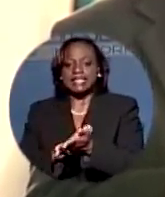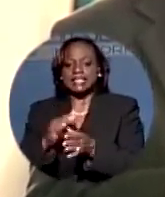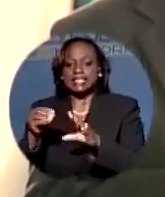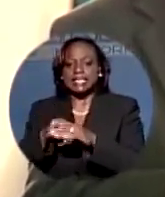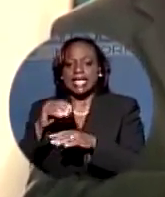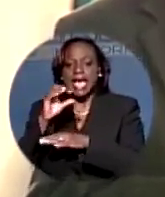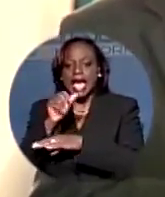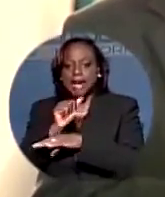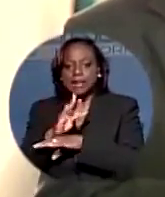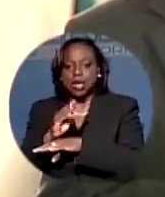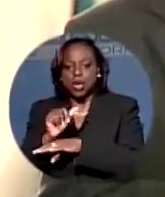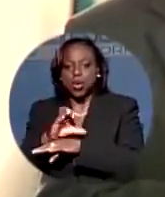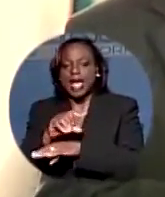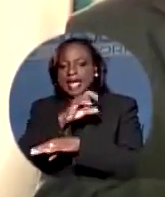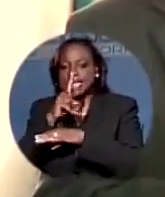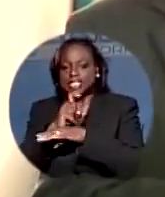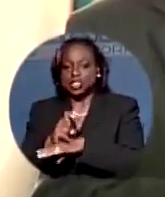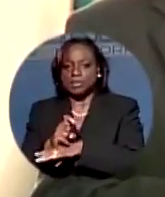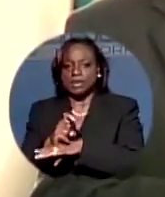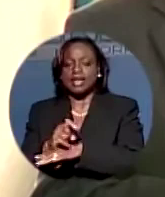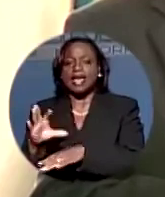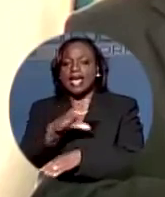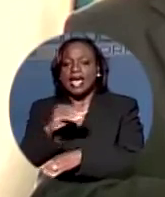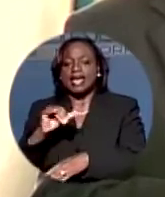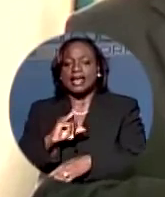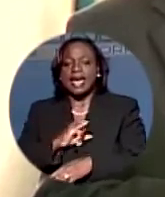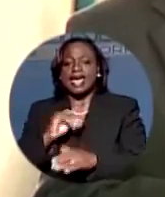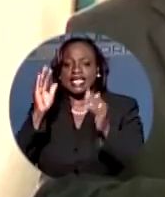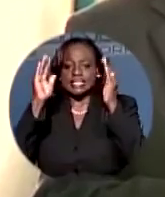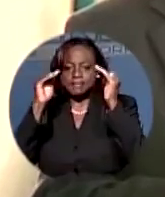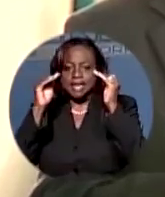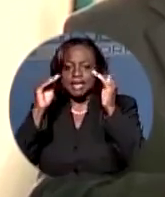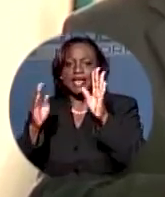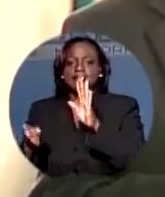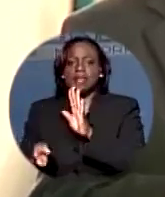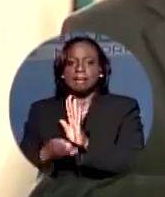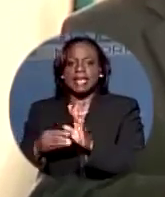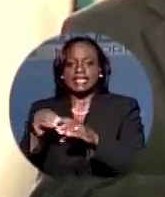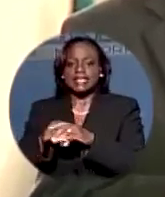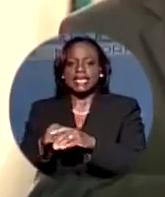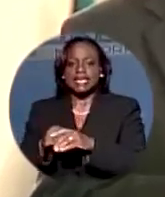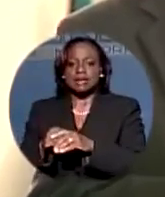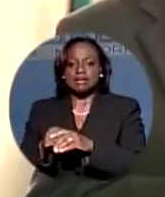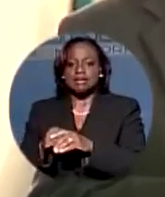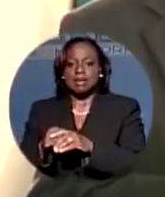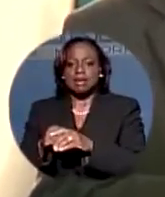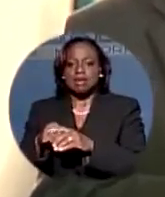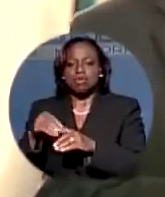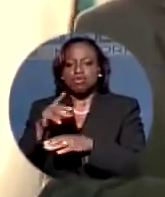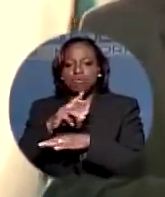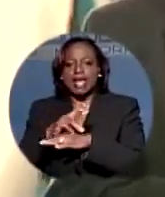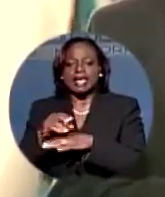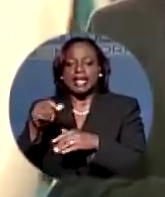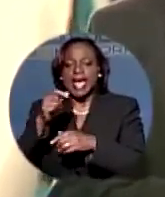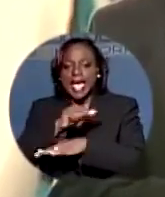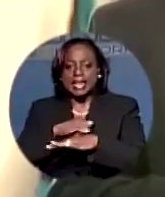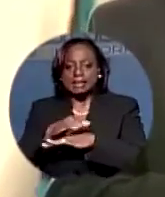Exuma, and I expect the base in Gunpoint, Ragged Island, to be operational this